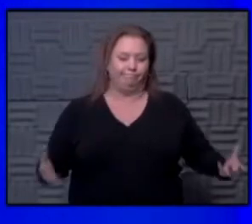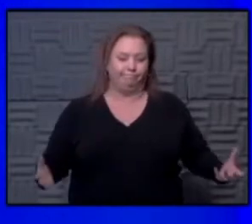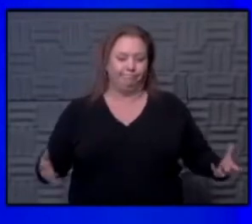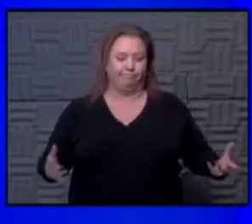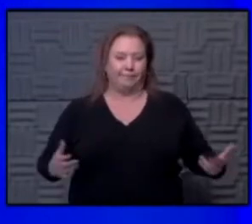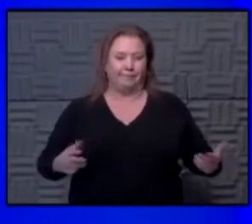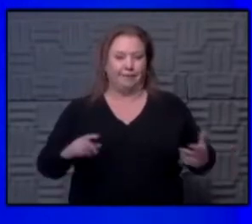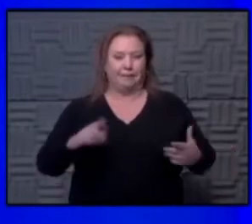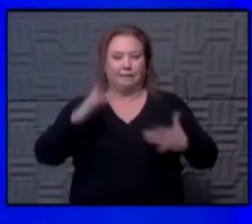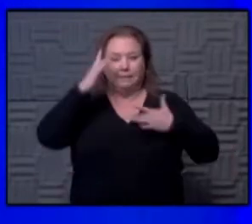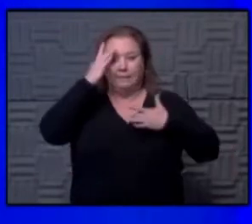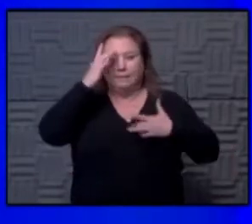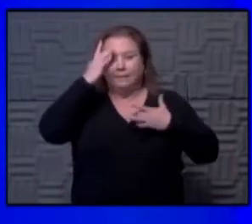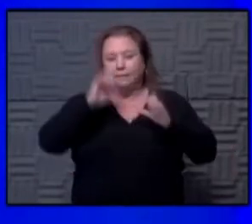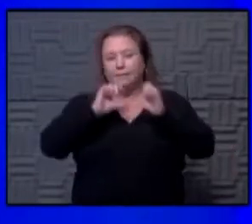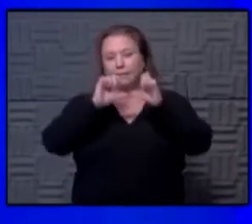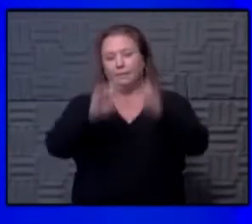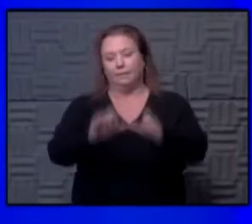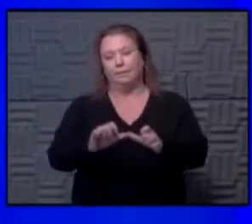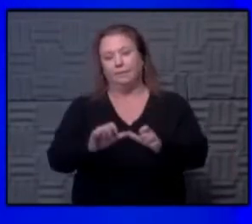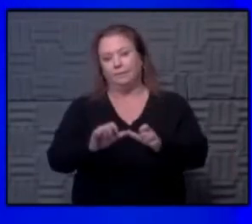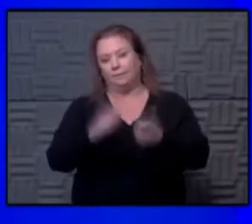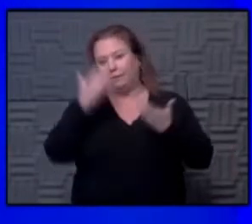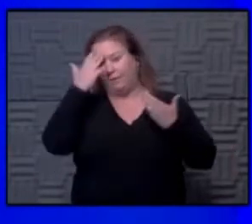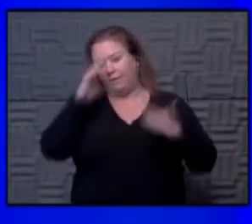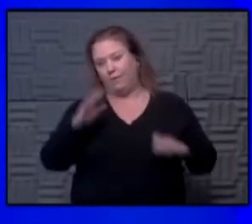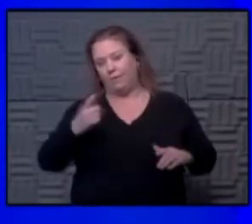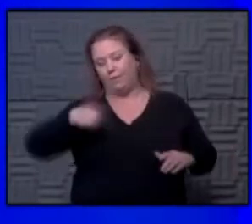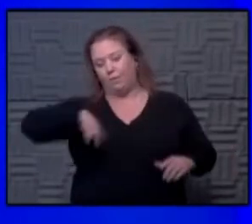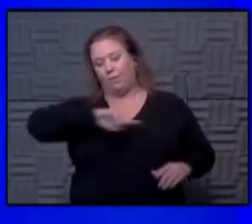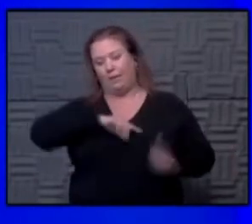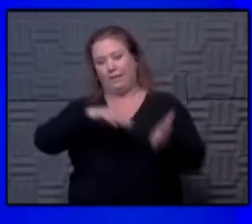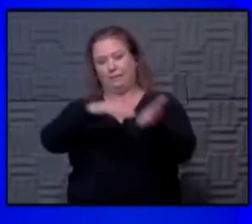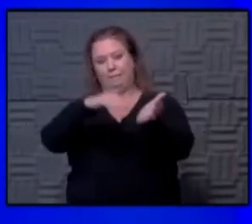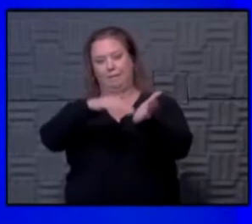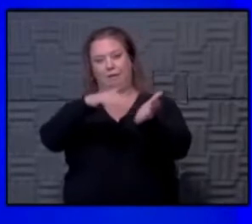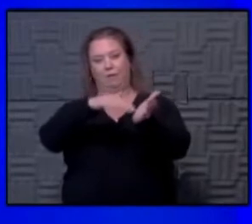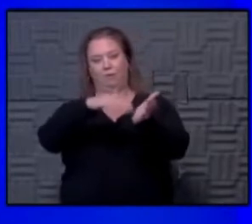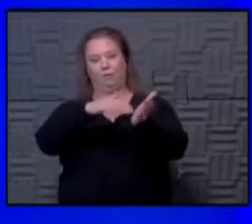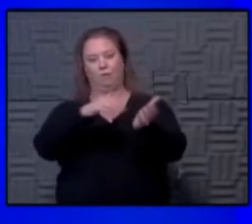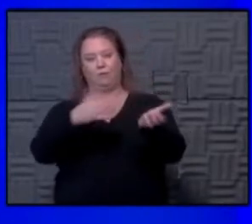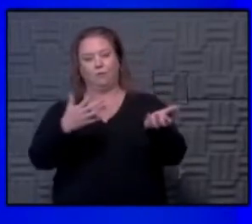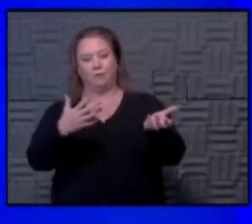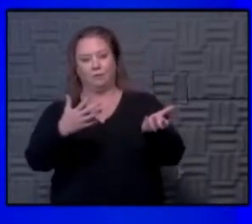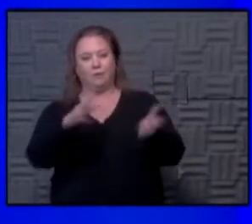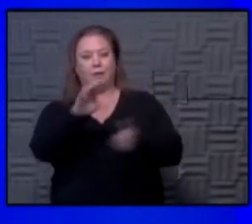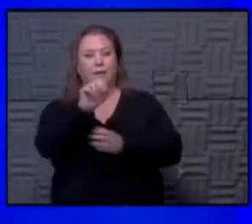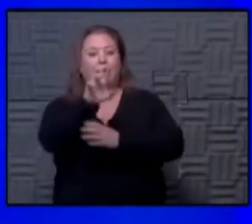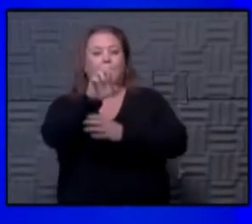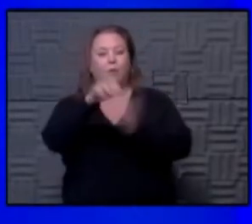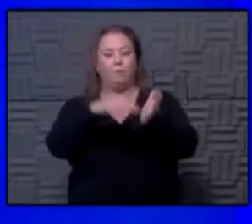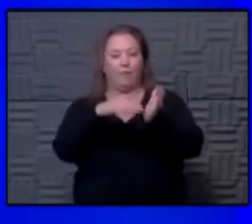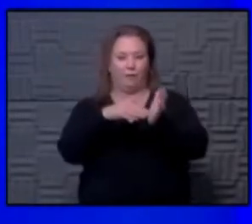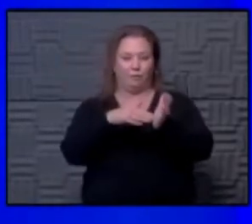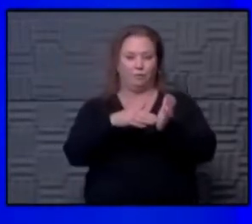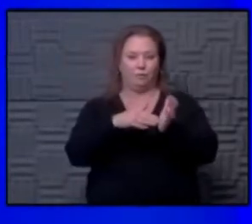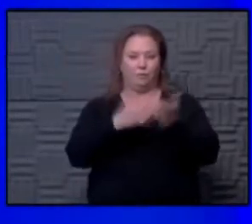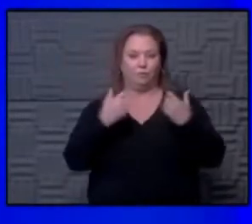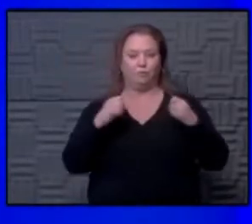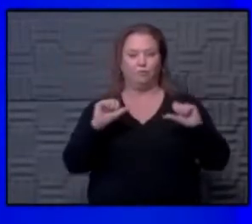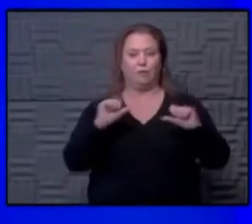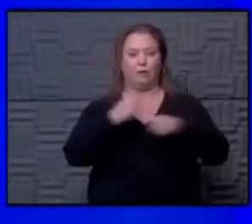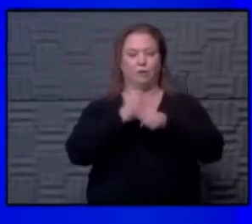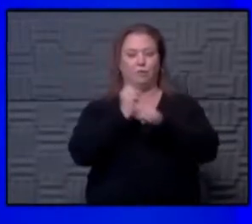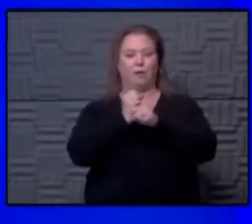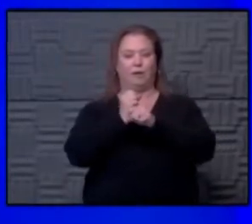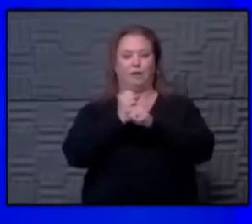those symptoms will last. But certainly, we as medical providers and care providers are trying to